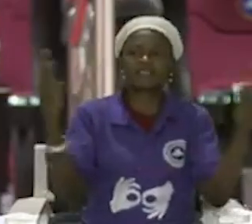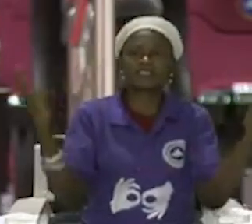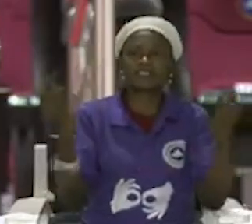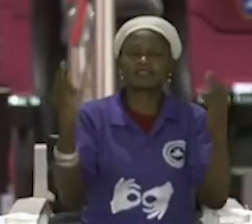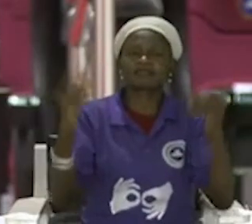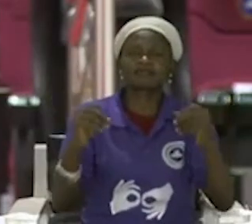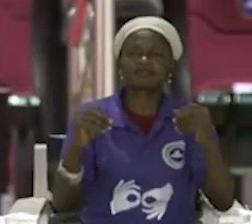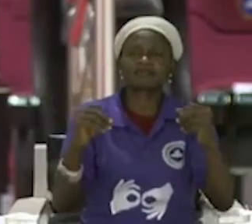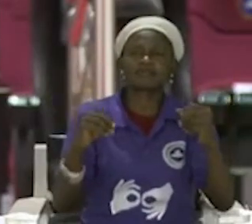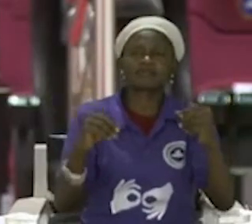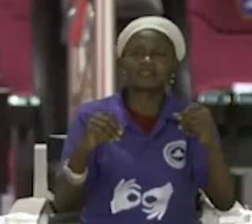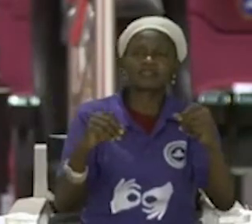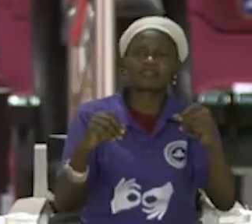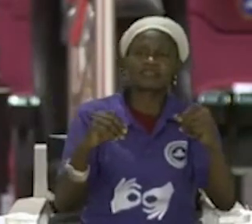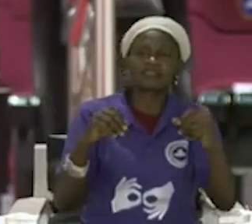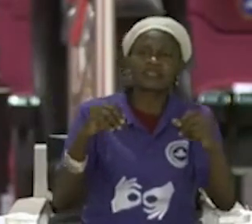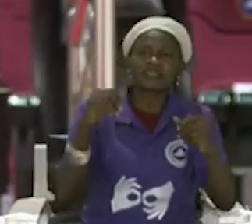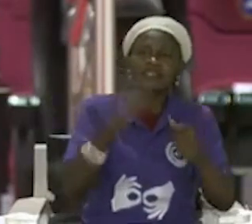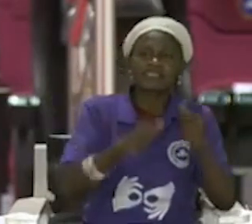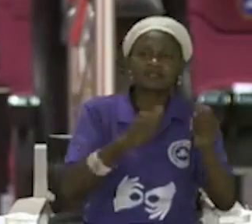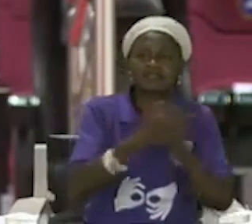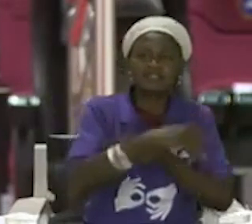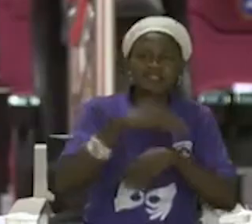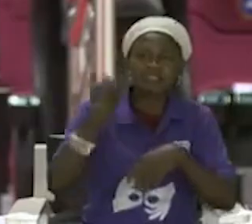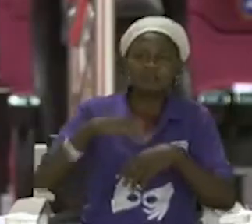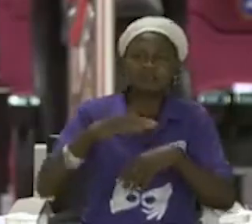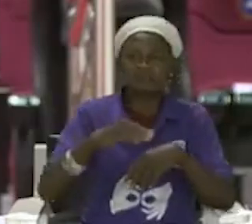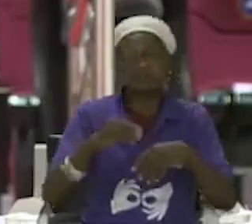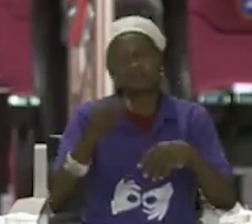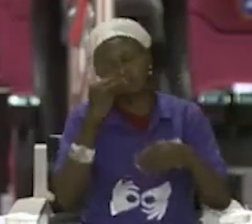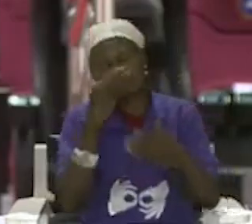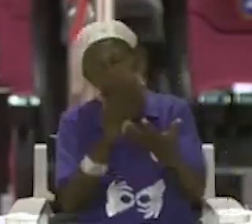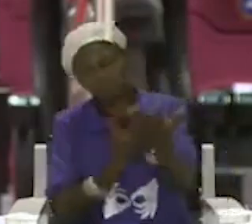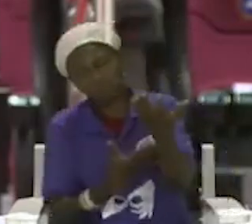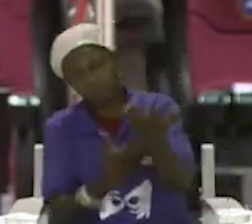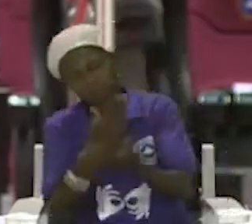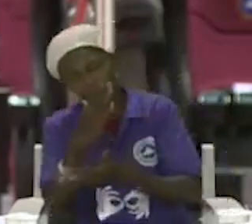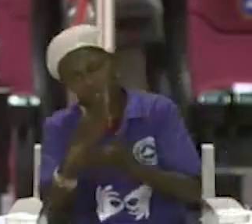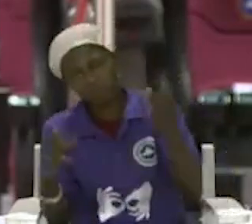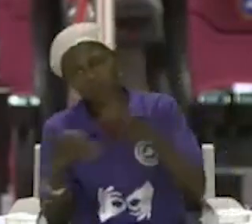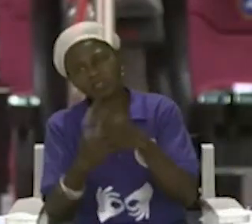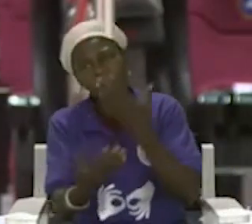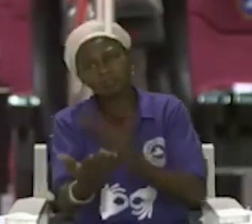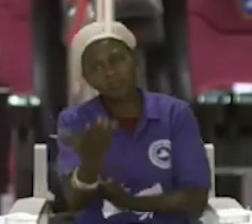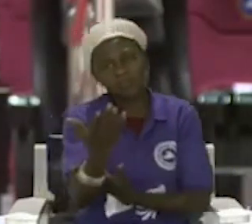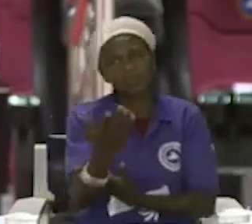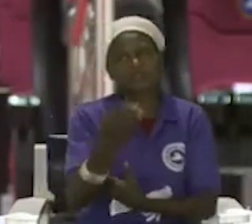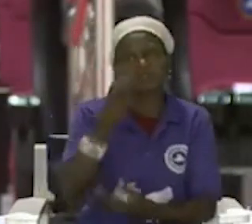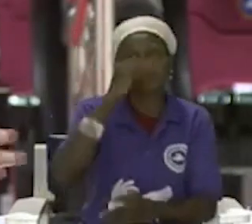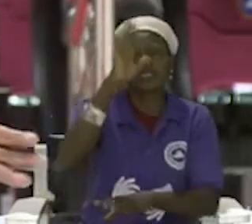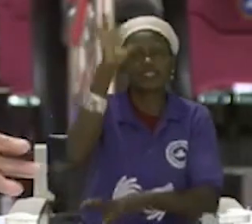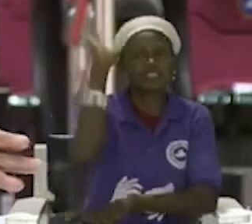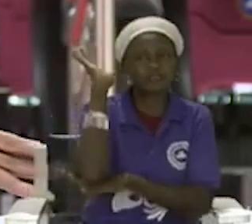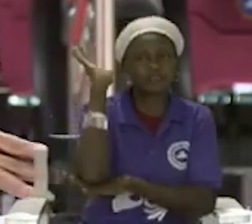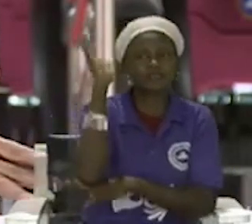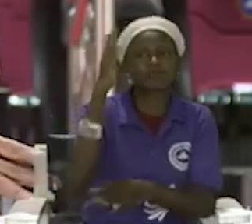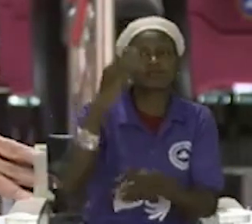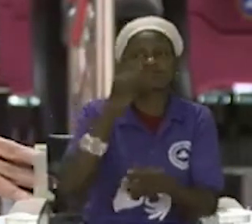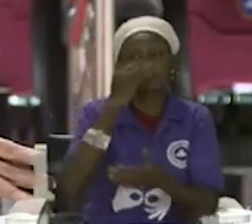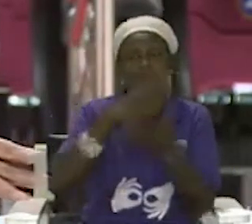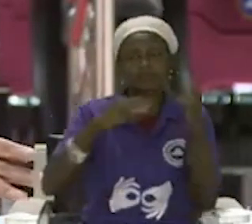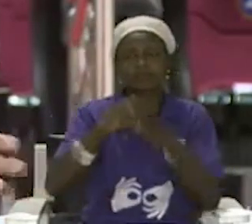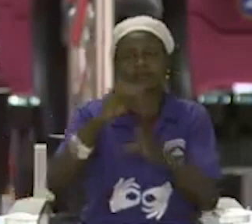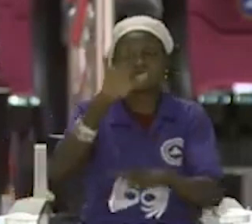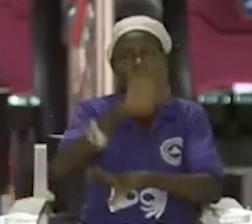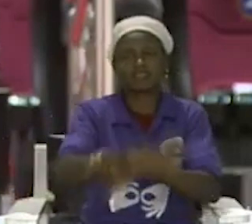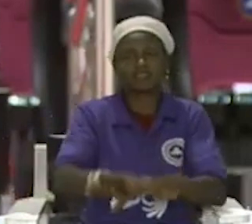Daily bread, you eat something in the morning, something in the afternoon, or something in the evening. Well, at least in those